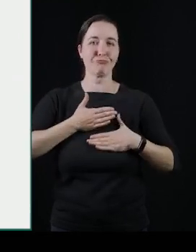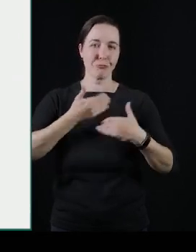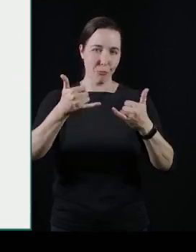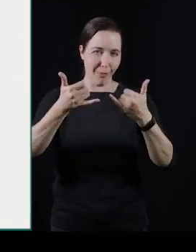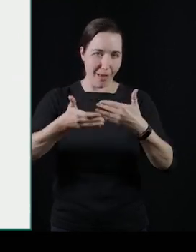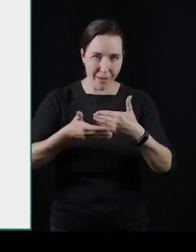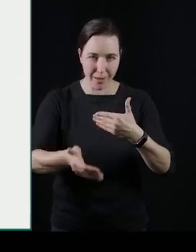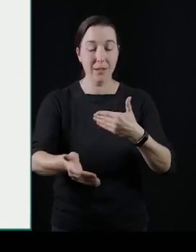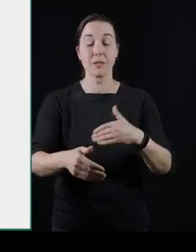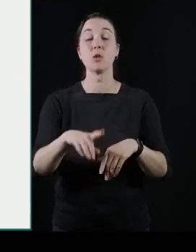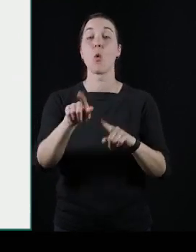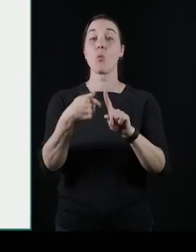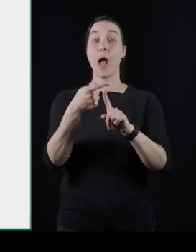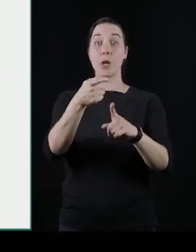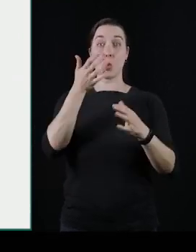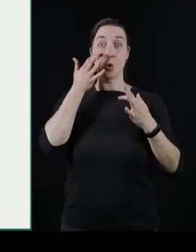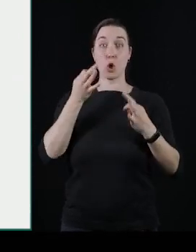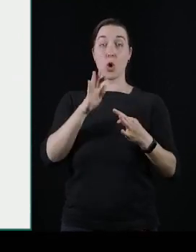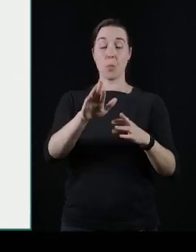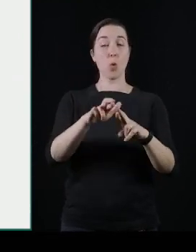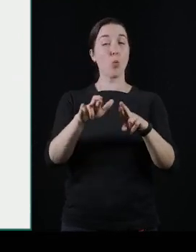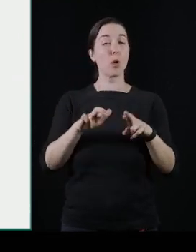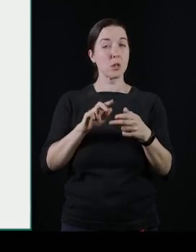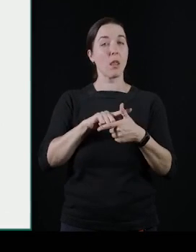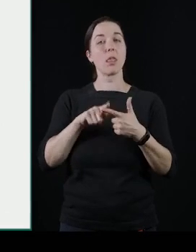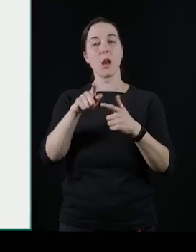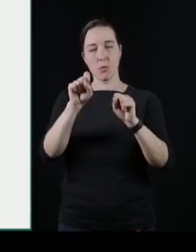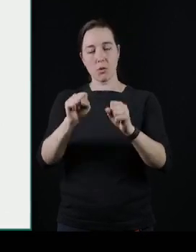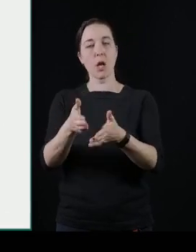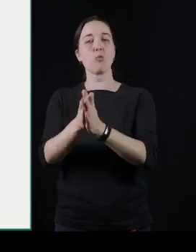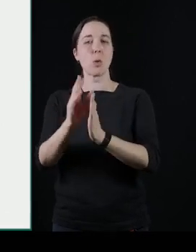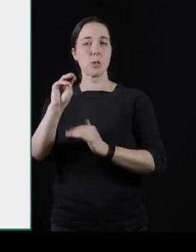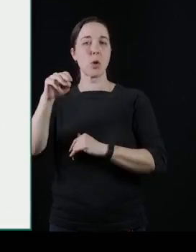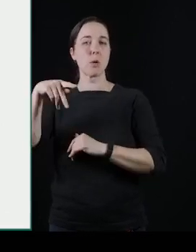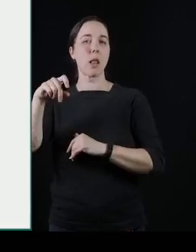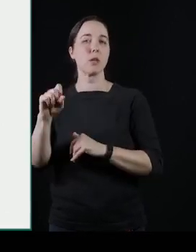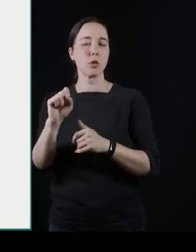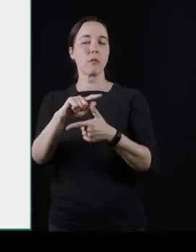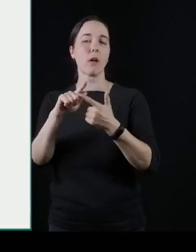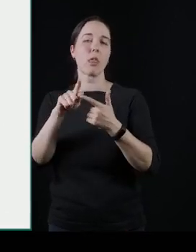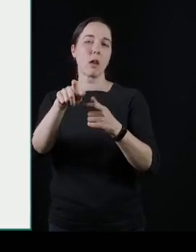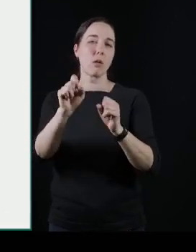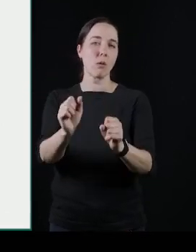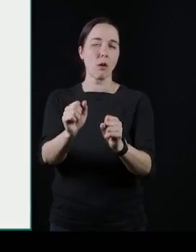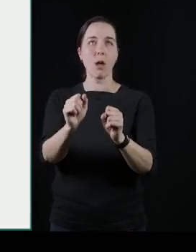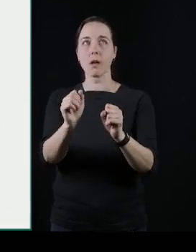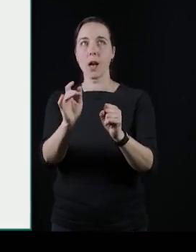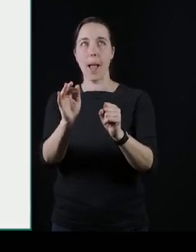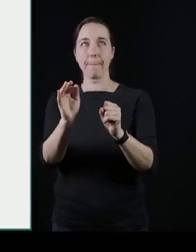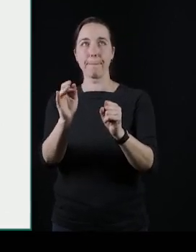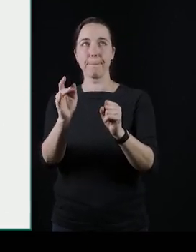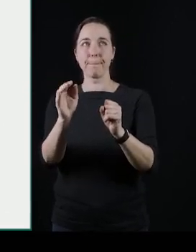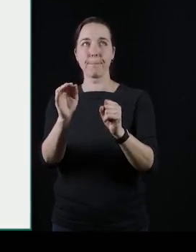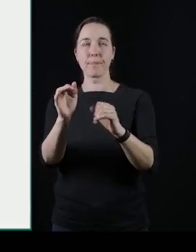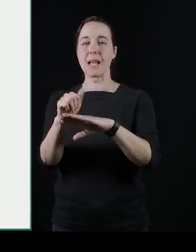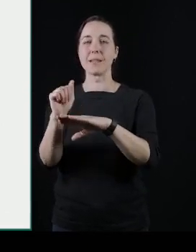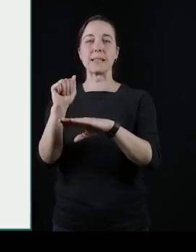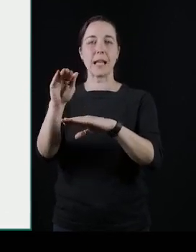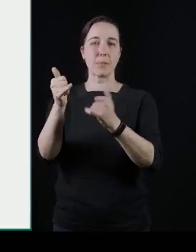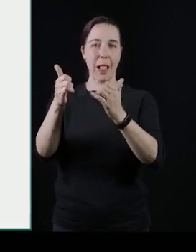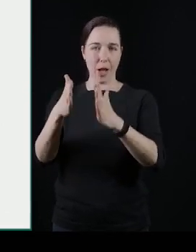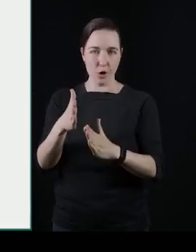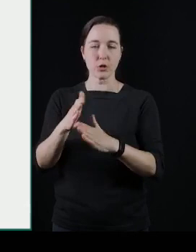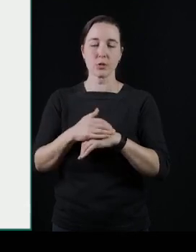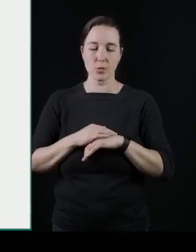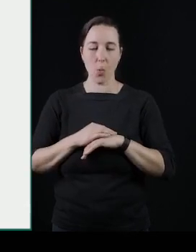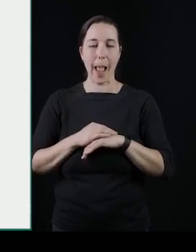playing your game. Once you determine your region, then you can request a multiplayer server, and then you can send players